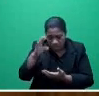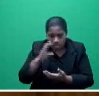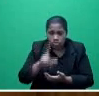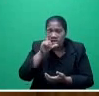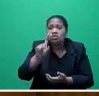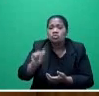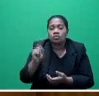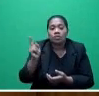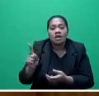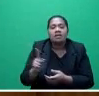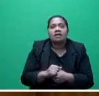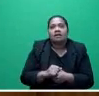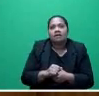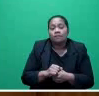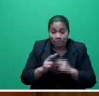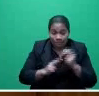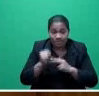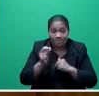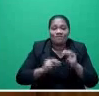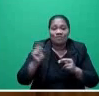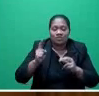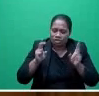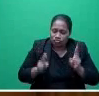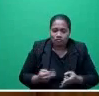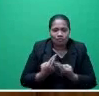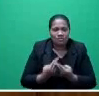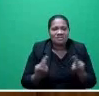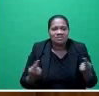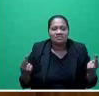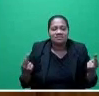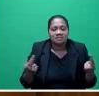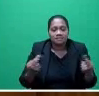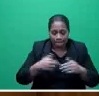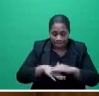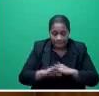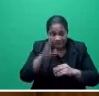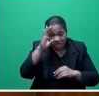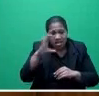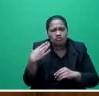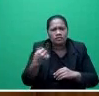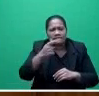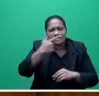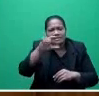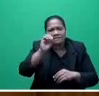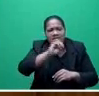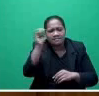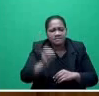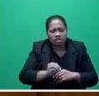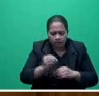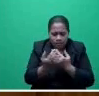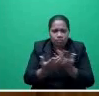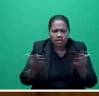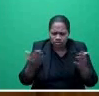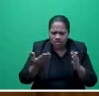do in terms of building its human resources, and in a country where 70% of the population fall under age of